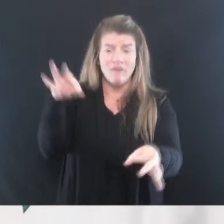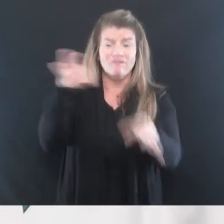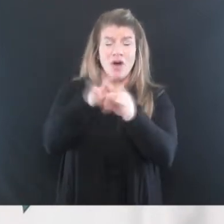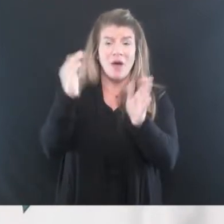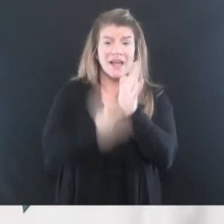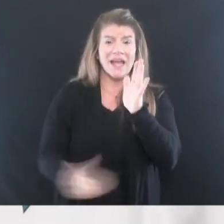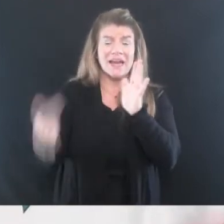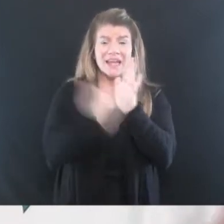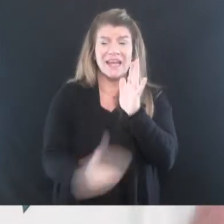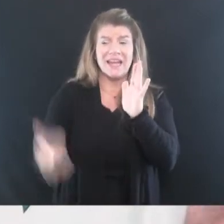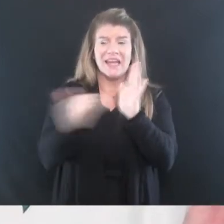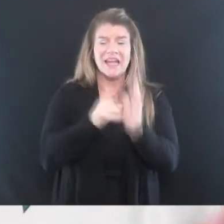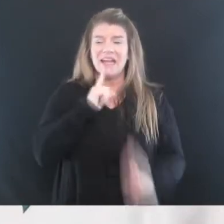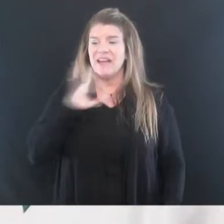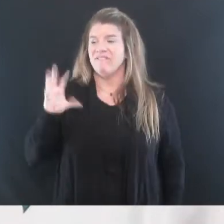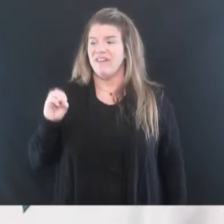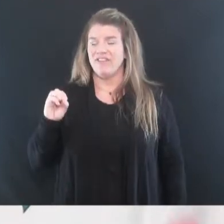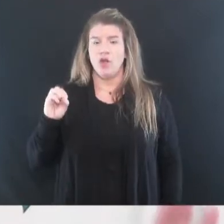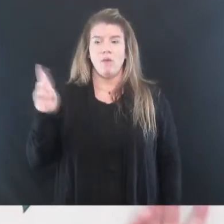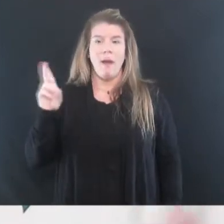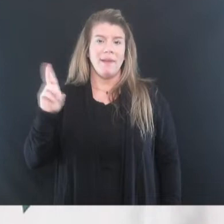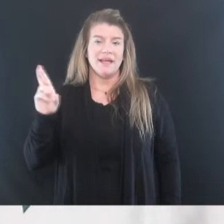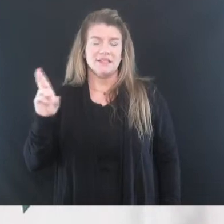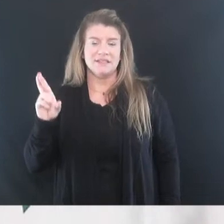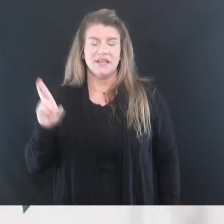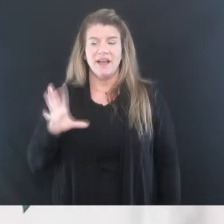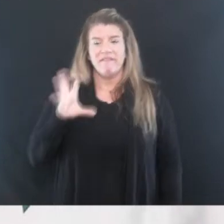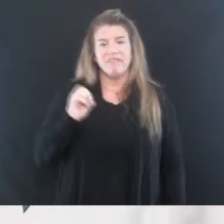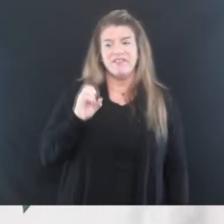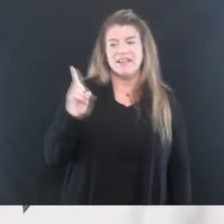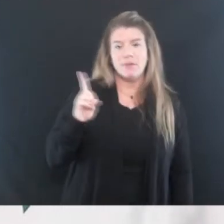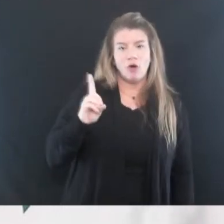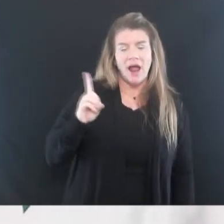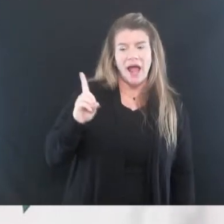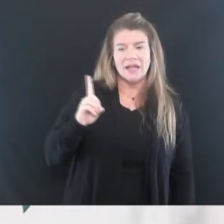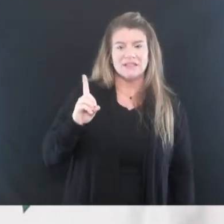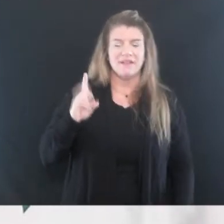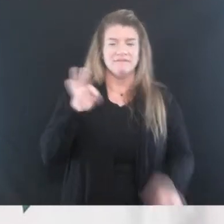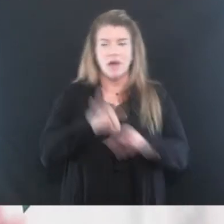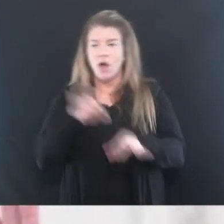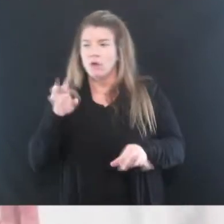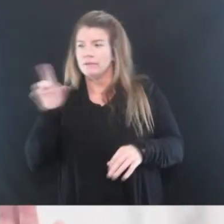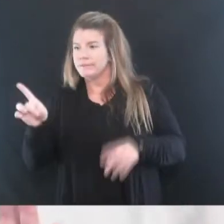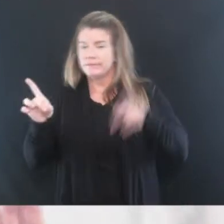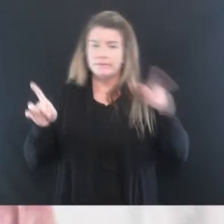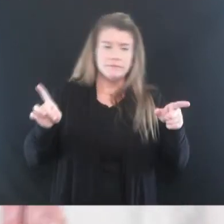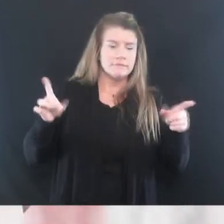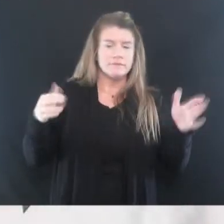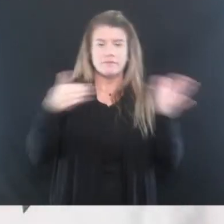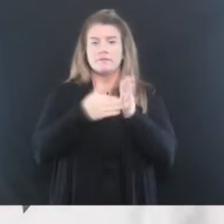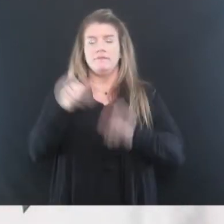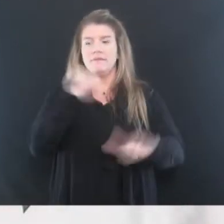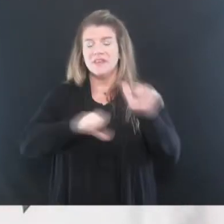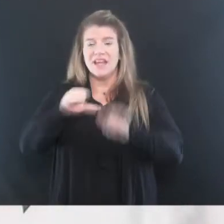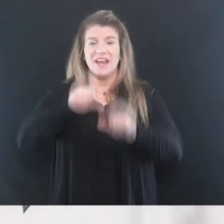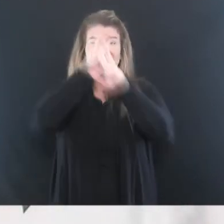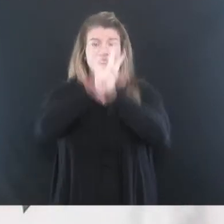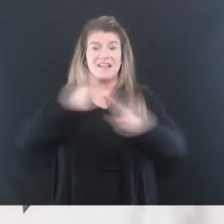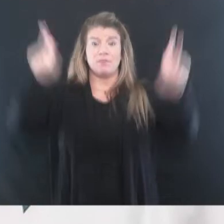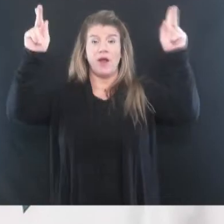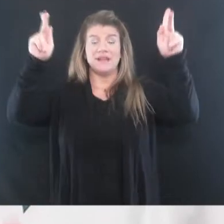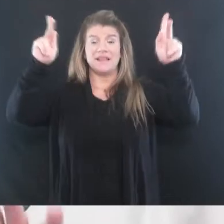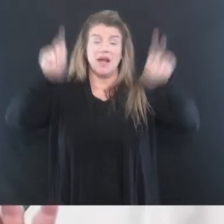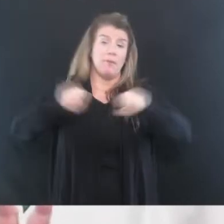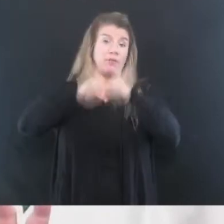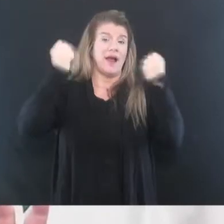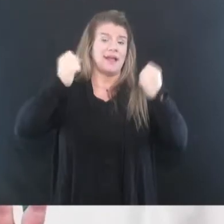know, 50 Republicans vote one way, 50 Democrats vote another way, you know, or, you know, the vice president breaks the